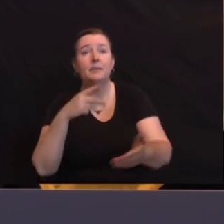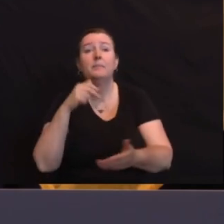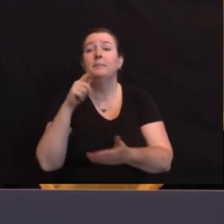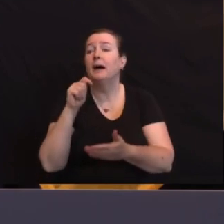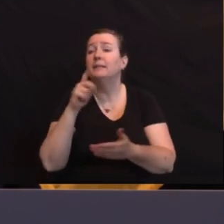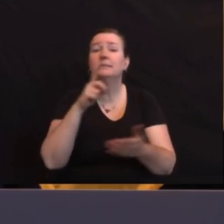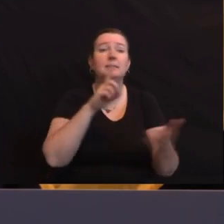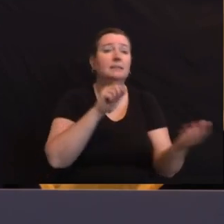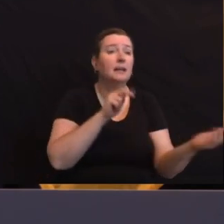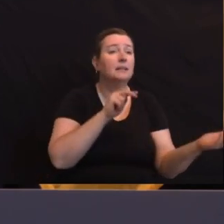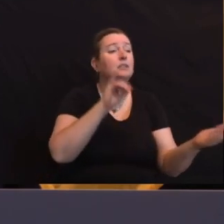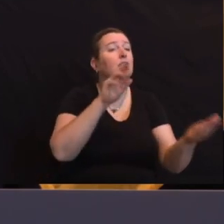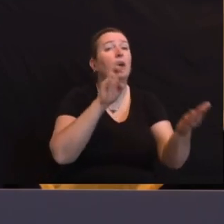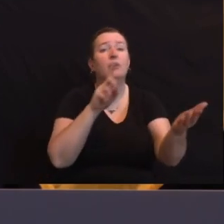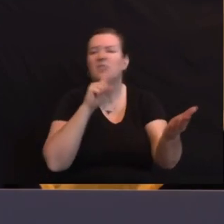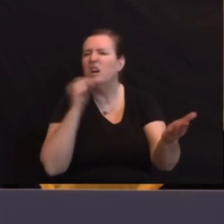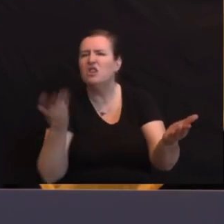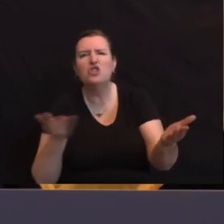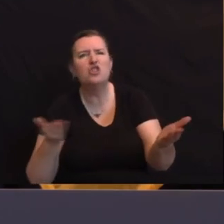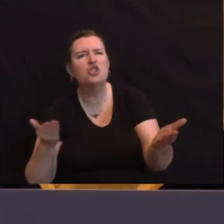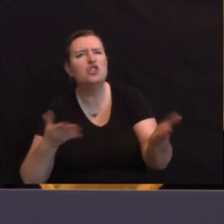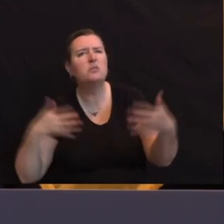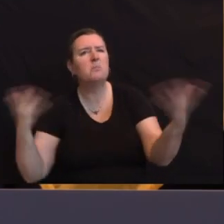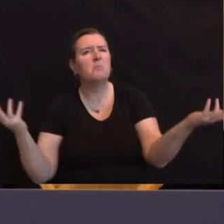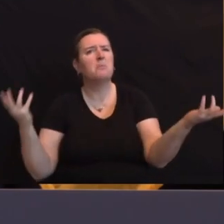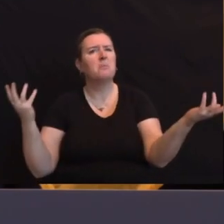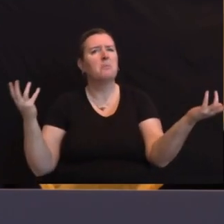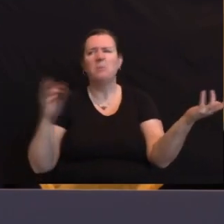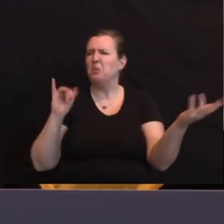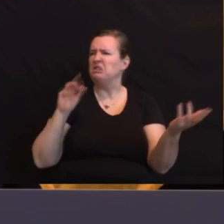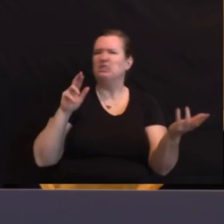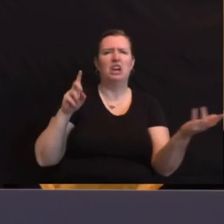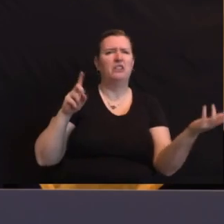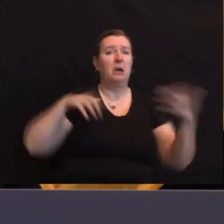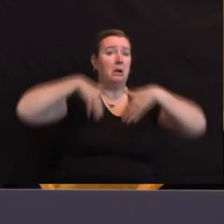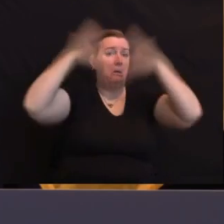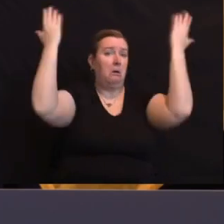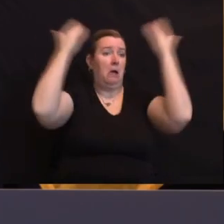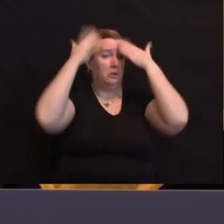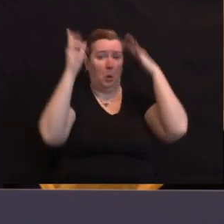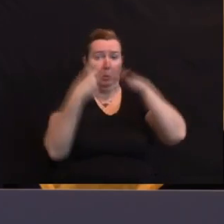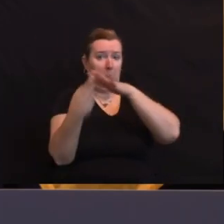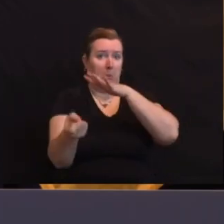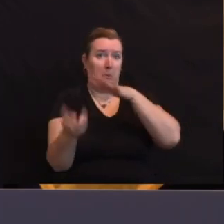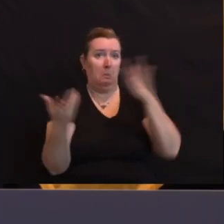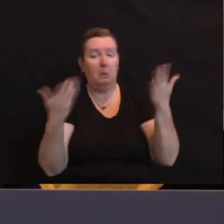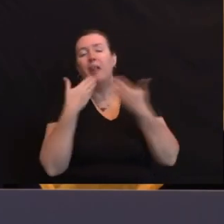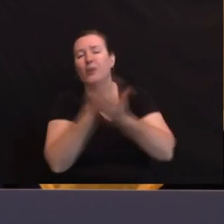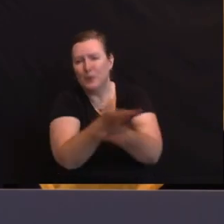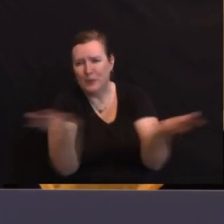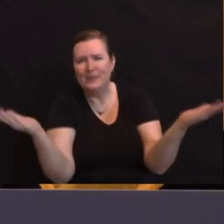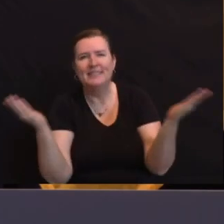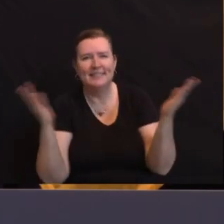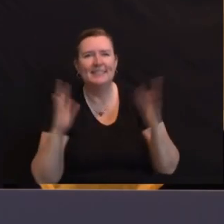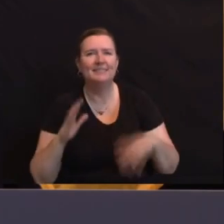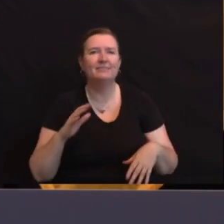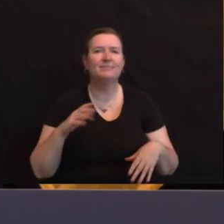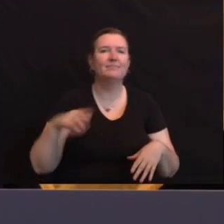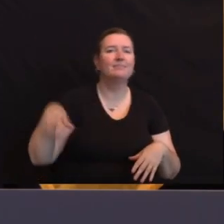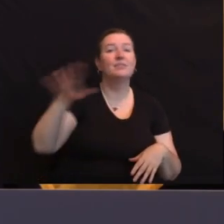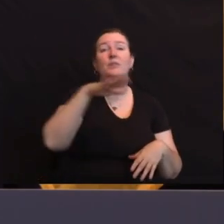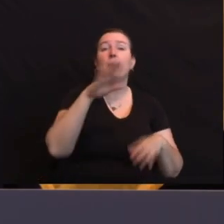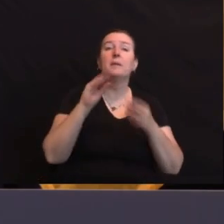Jared Maples is not with us, so we're putting an APB out on Jared today. To each and every one of you, thank you. Again, folks, the numbers speak